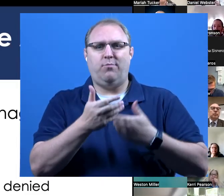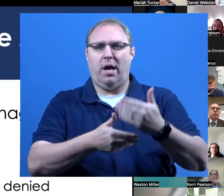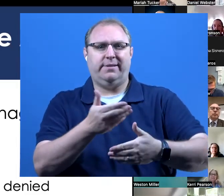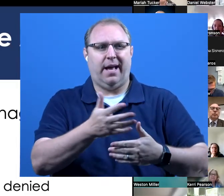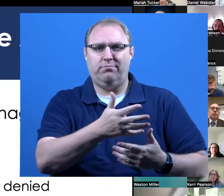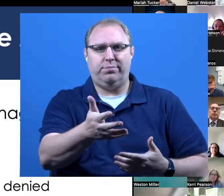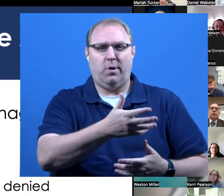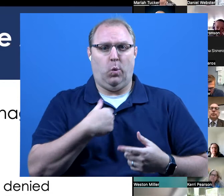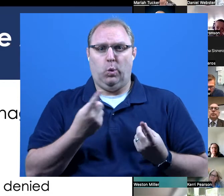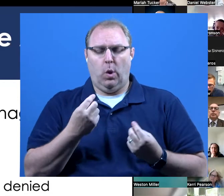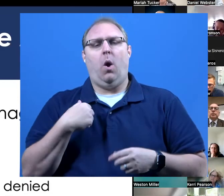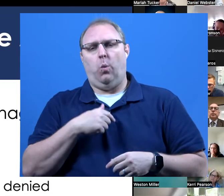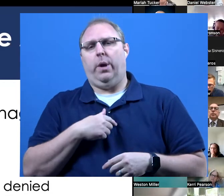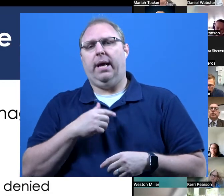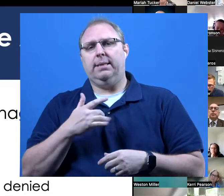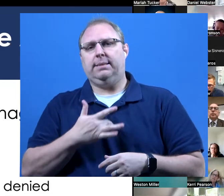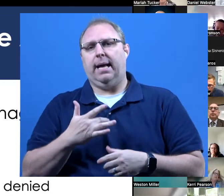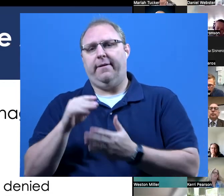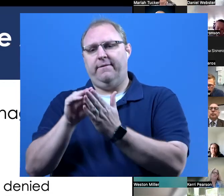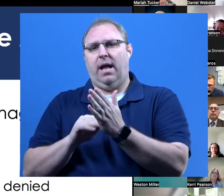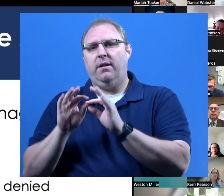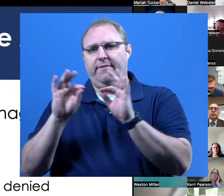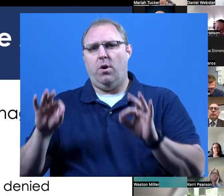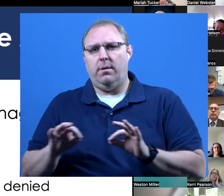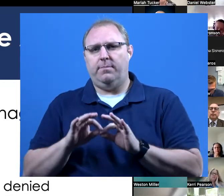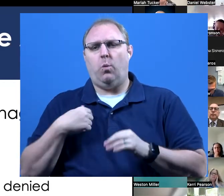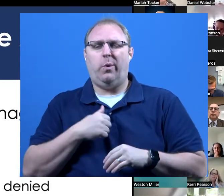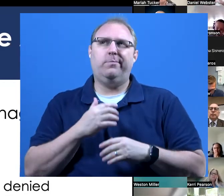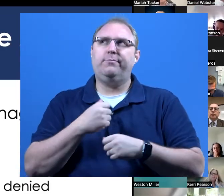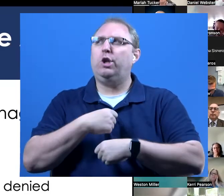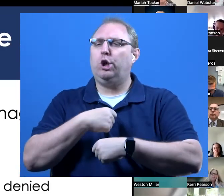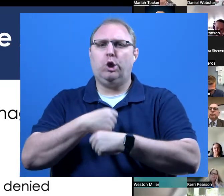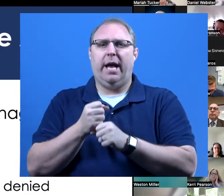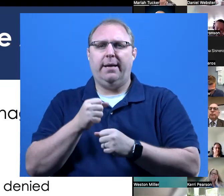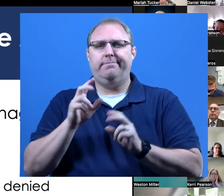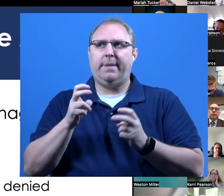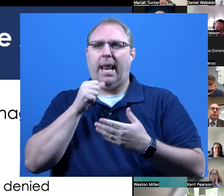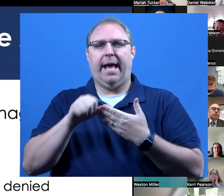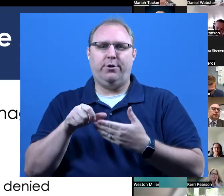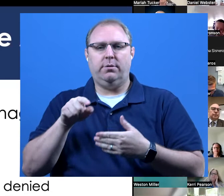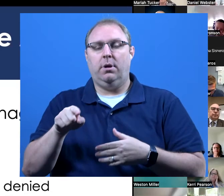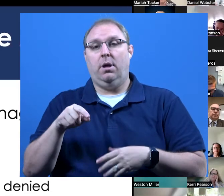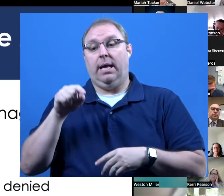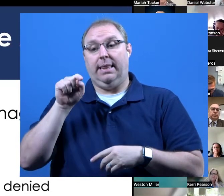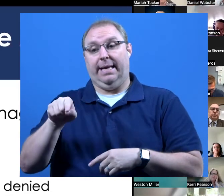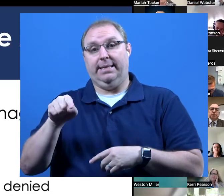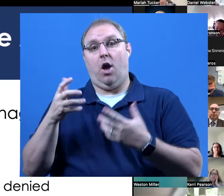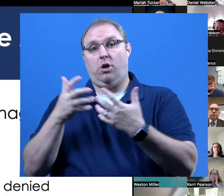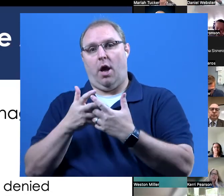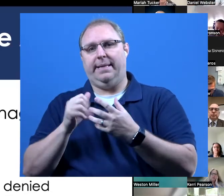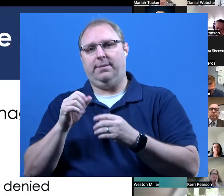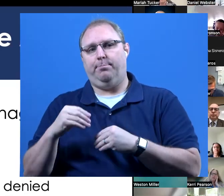the accommodation that's been provided. We also may say, hey, this accommodation was requested,